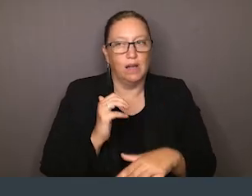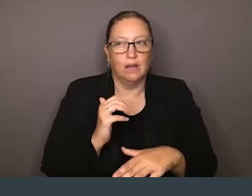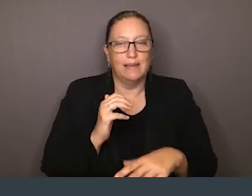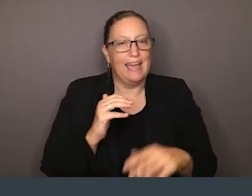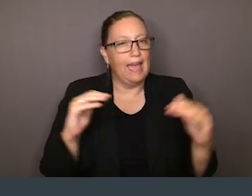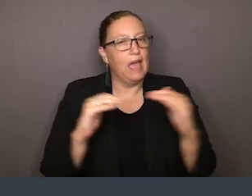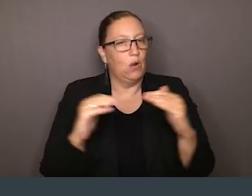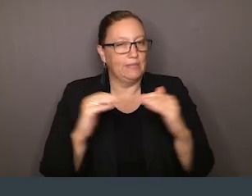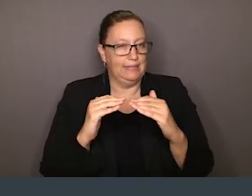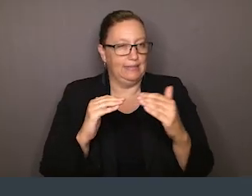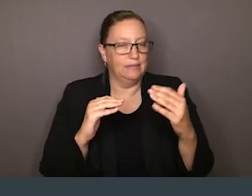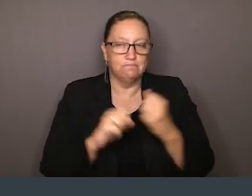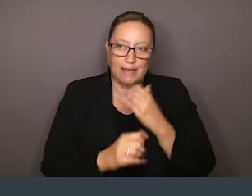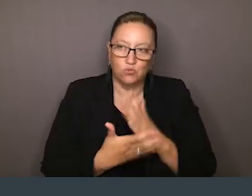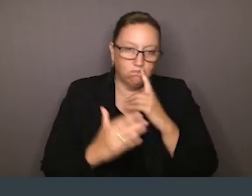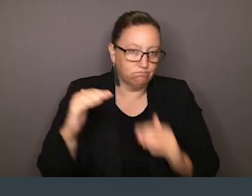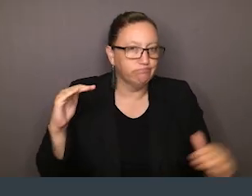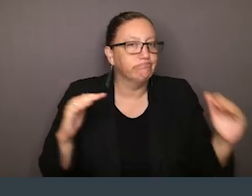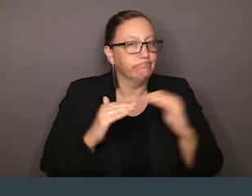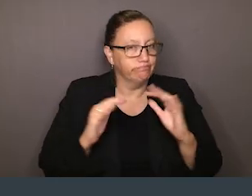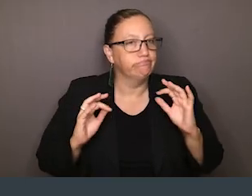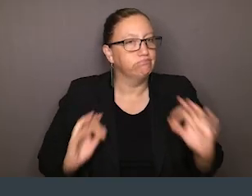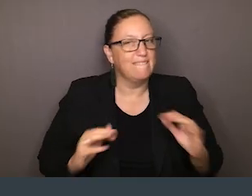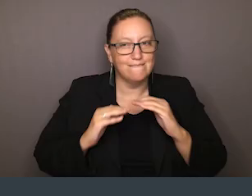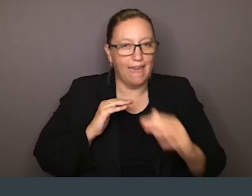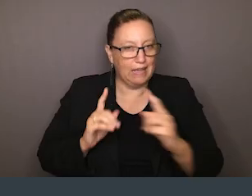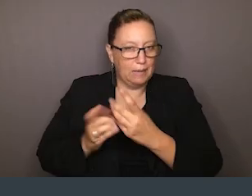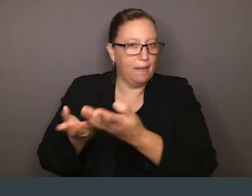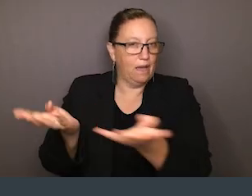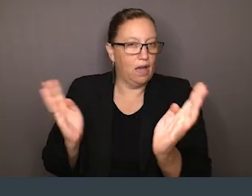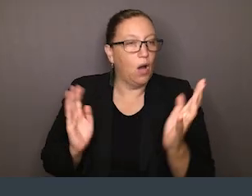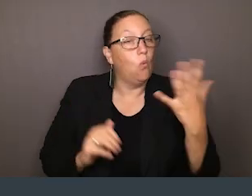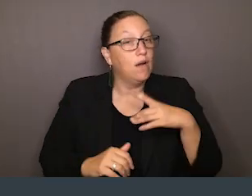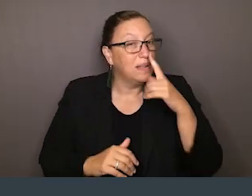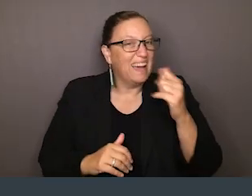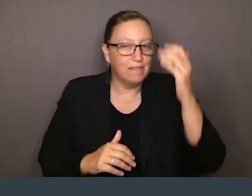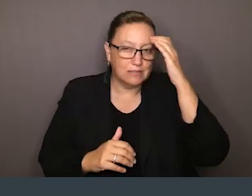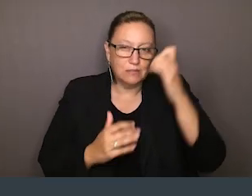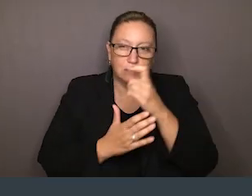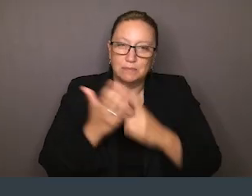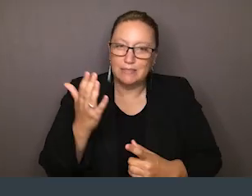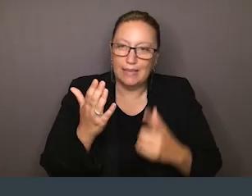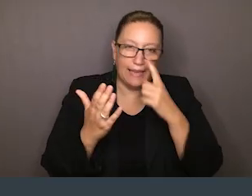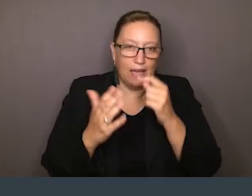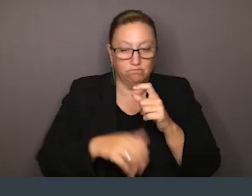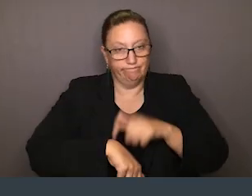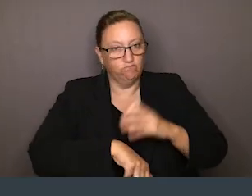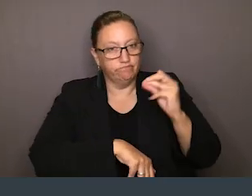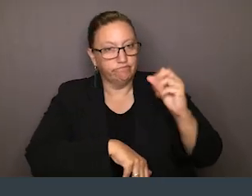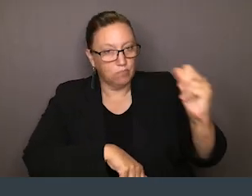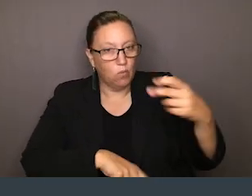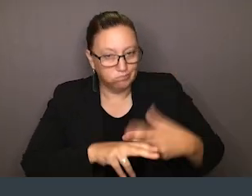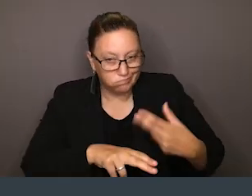issue. Our focus is on ensuring that people with intellectual disability can access timely, appropriate and